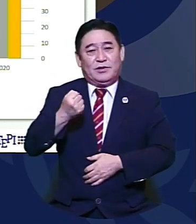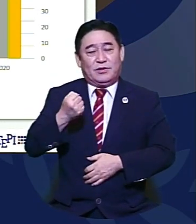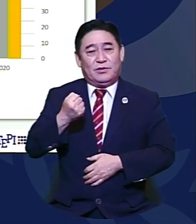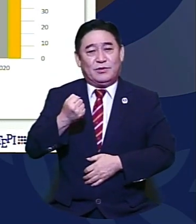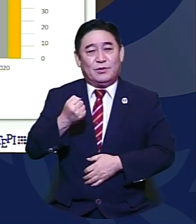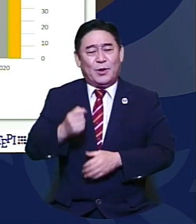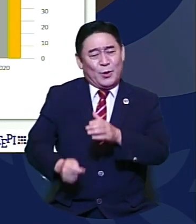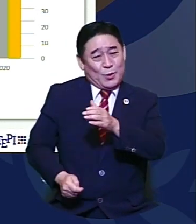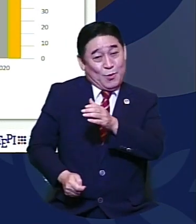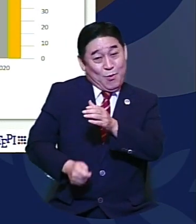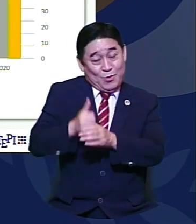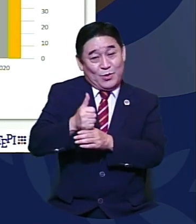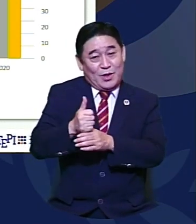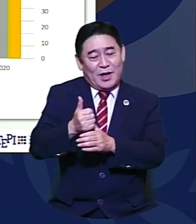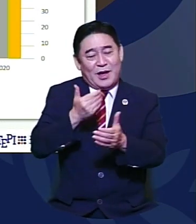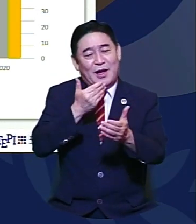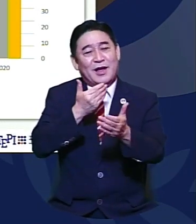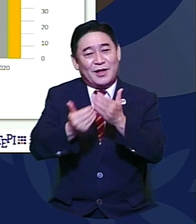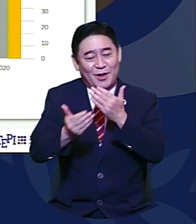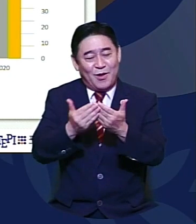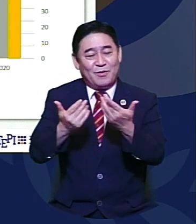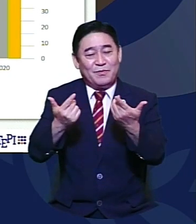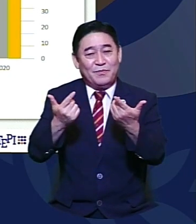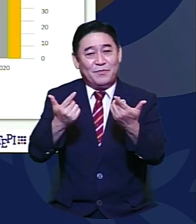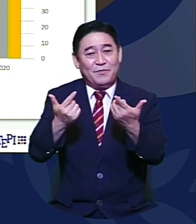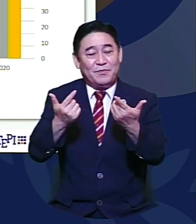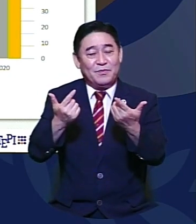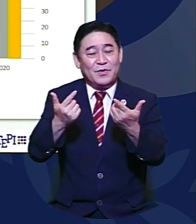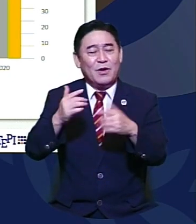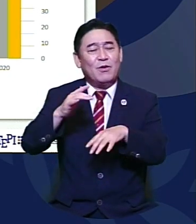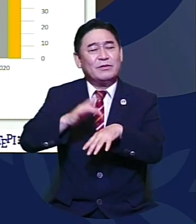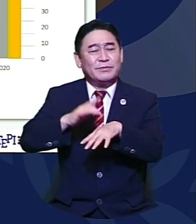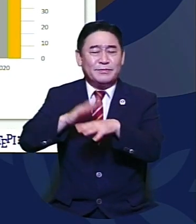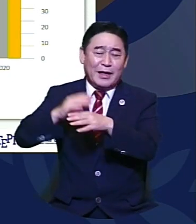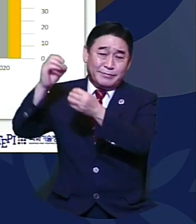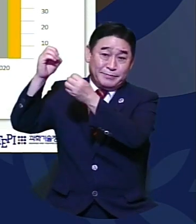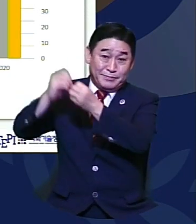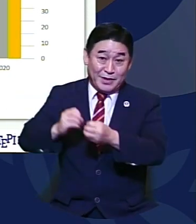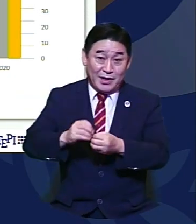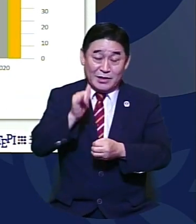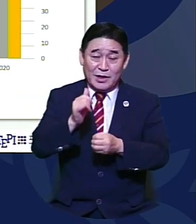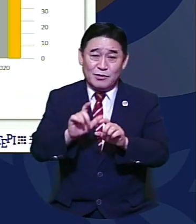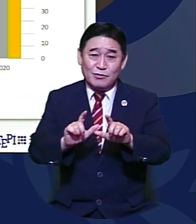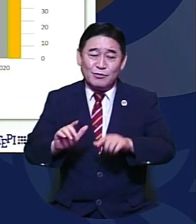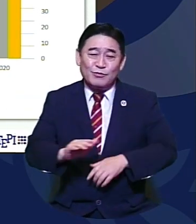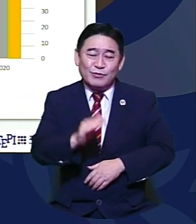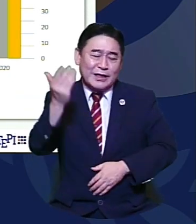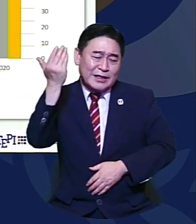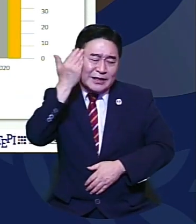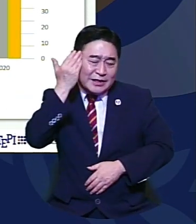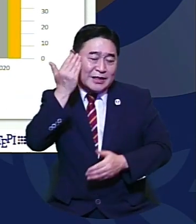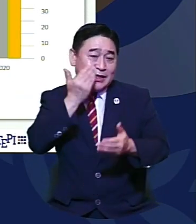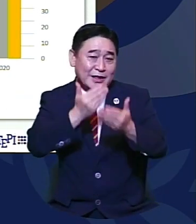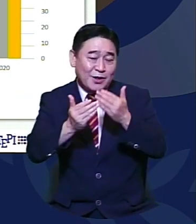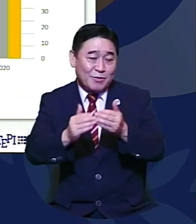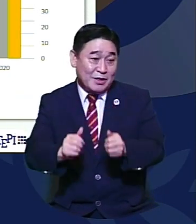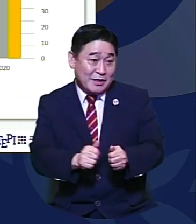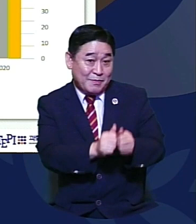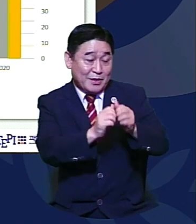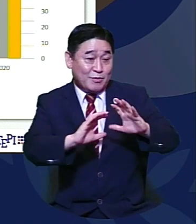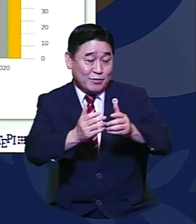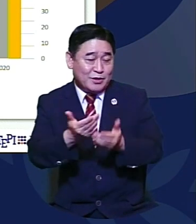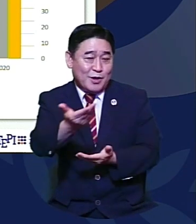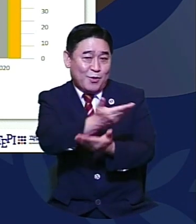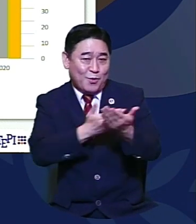last half century. So we are ready to share our knowledge, our practice with our partner countries. So